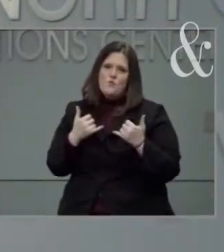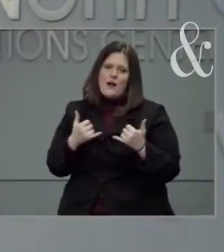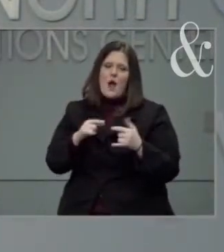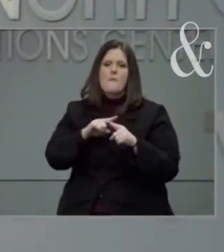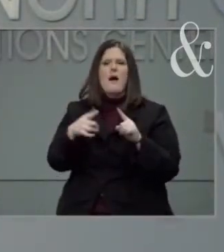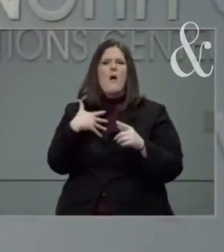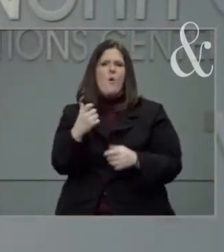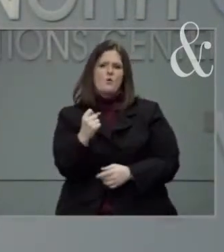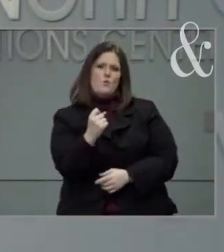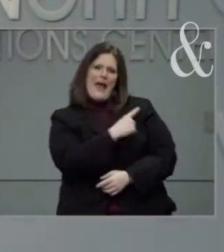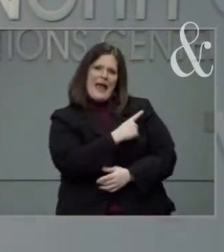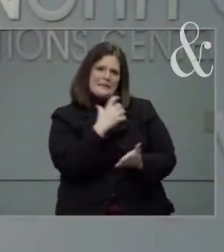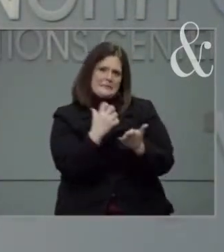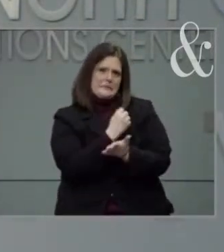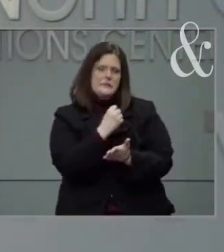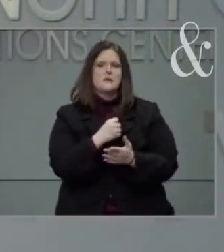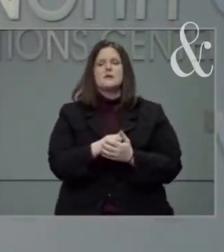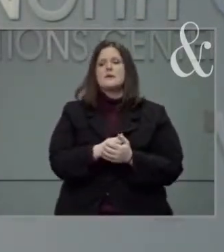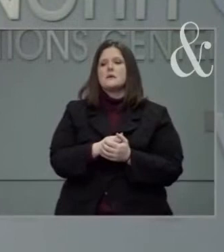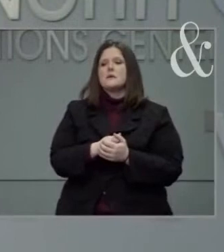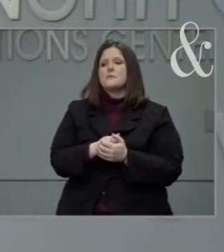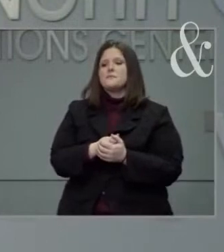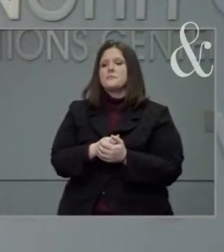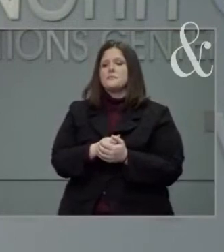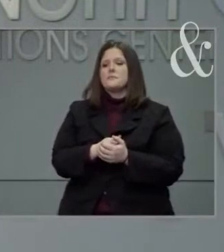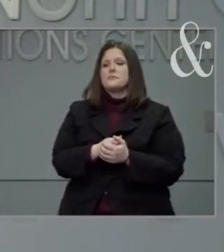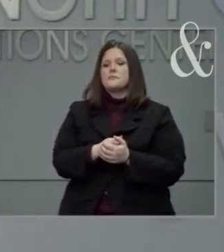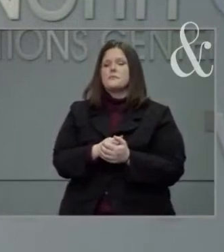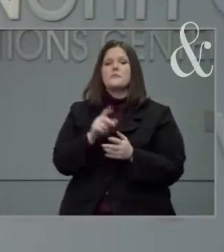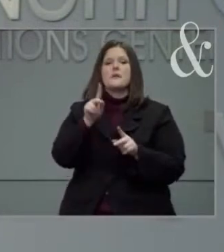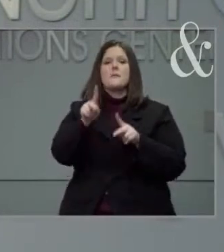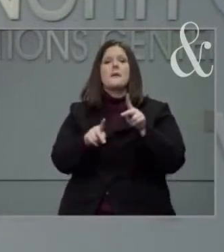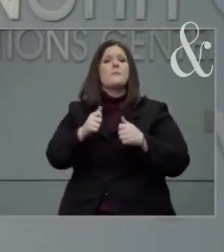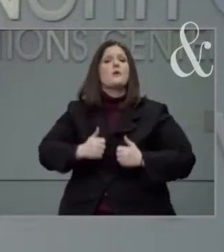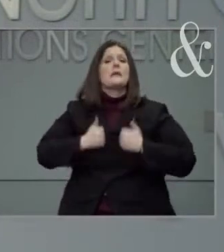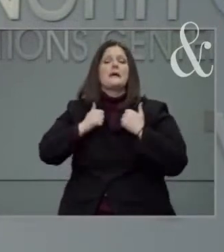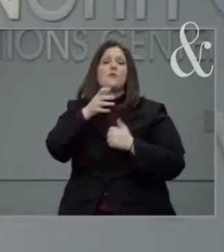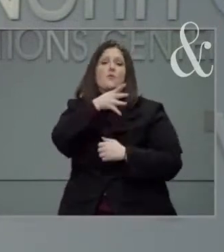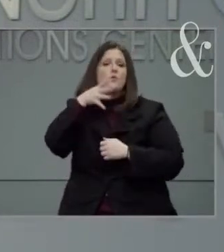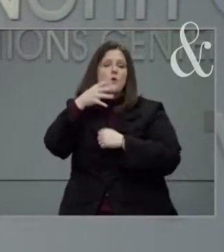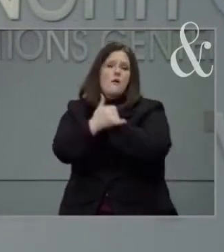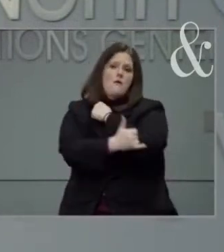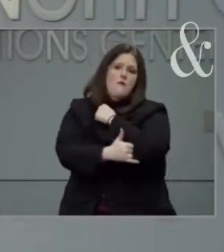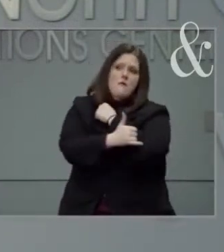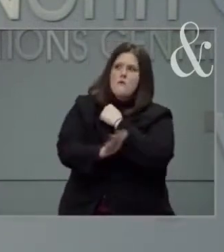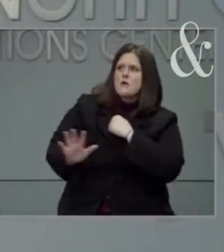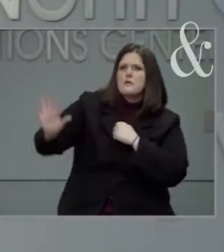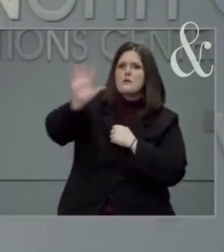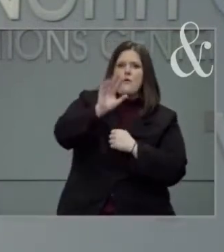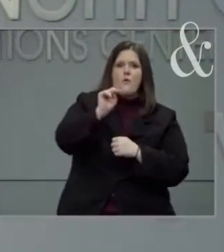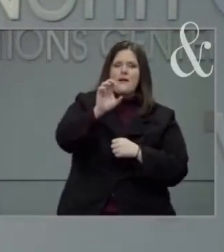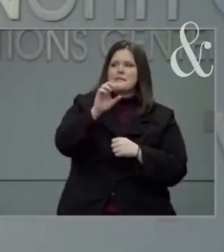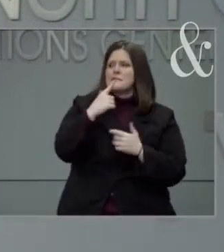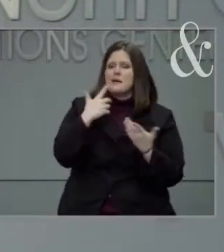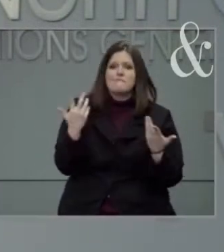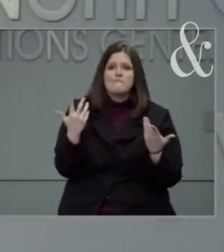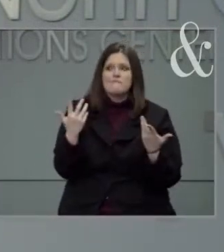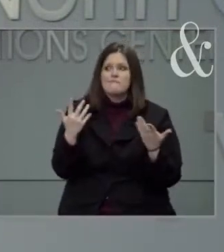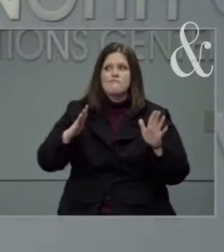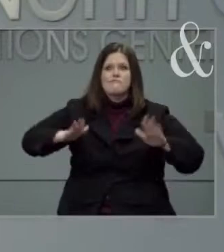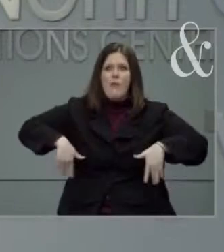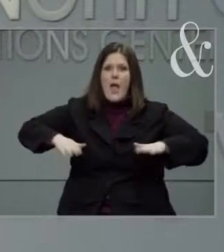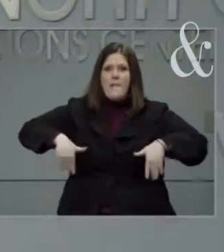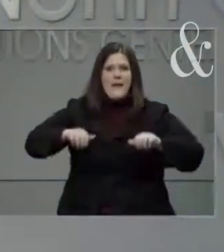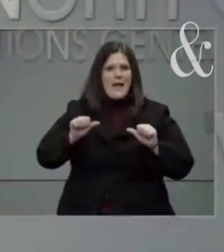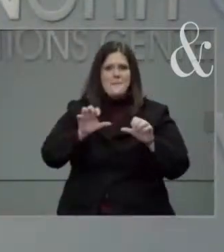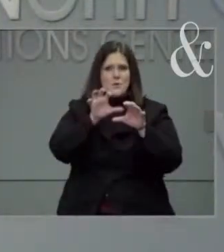do want to ask this. We have heard from many individuals from across the rural parts of the state that say they have either not been able to set up an appointment